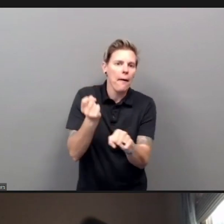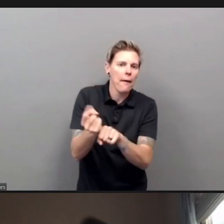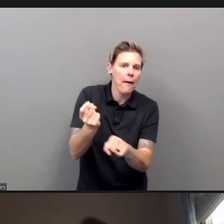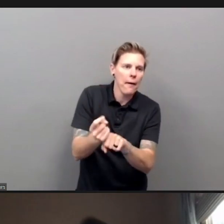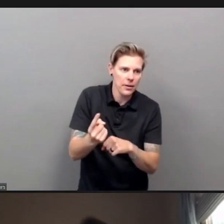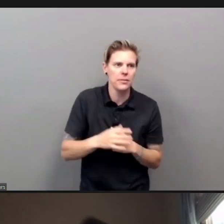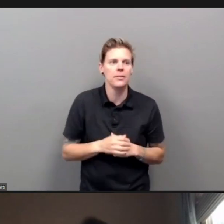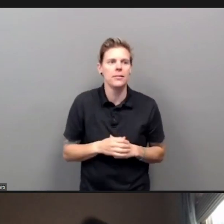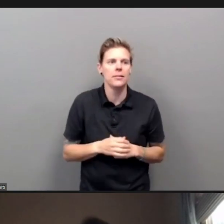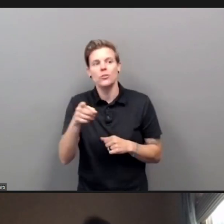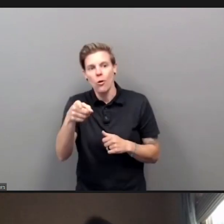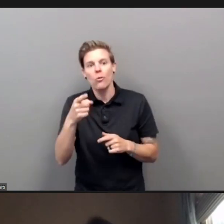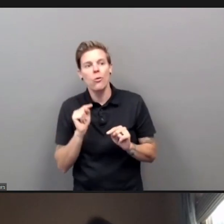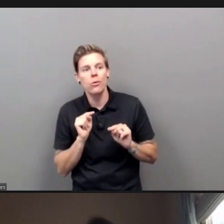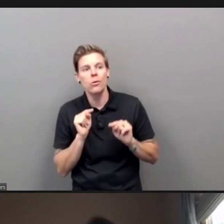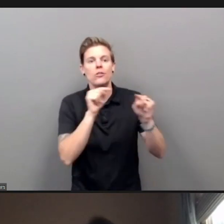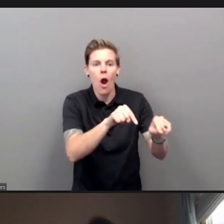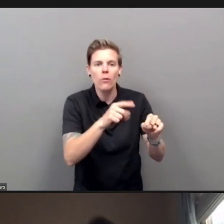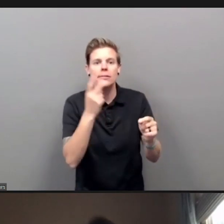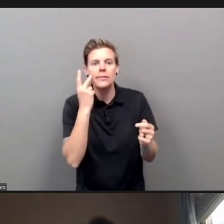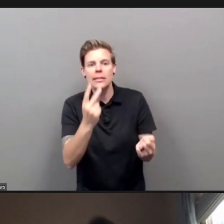office, or, getting that